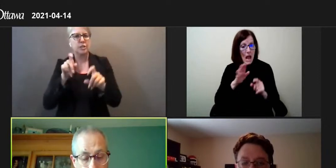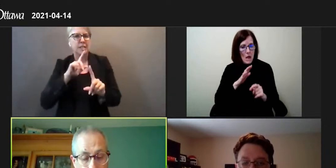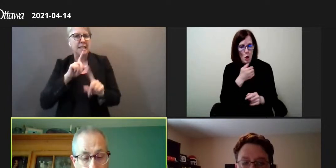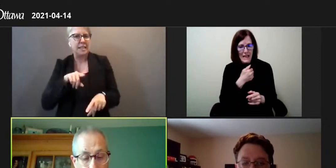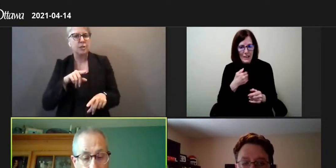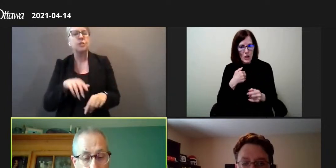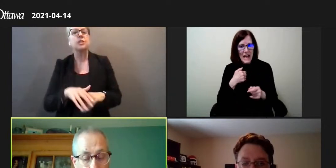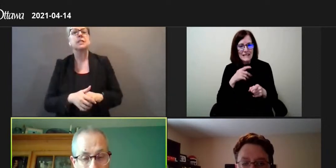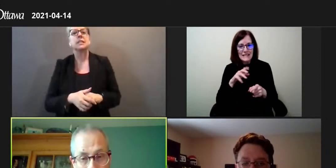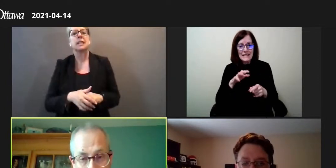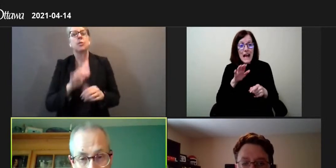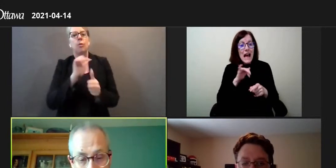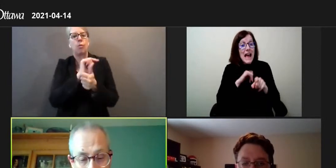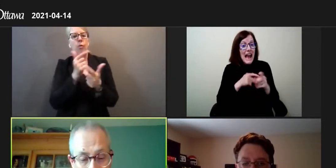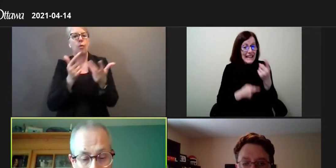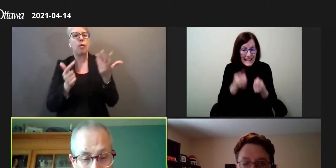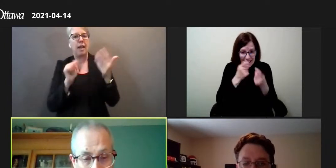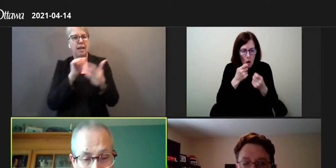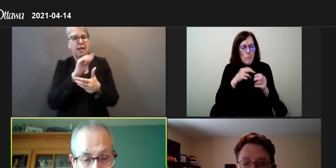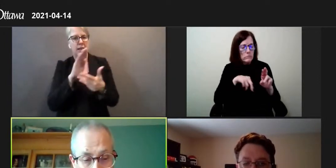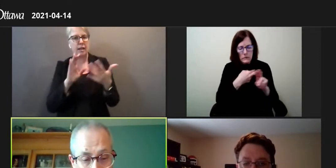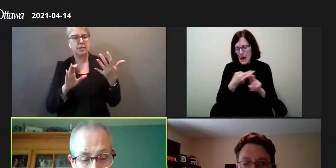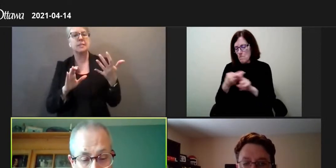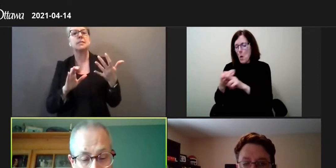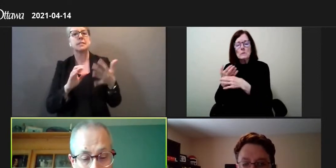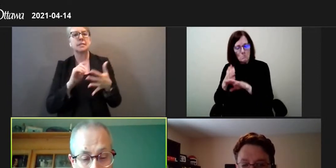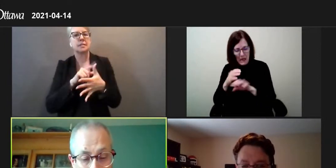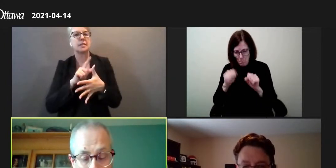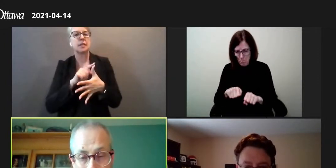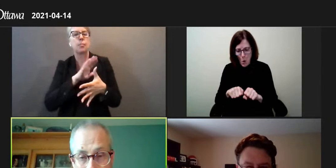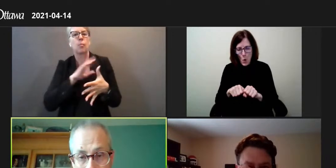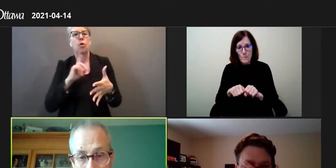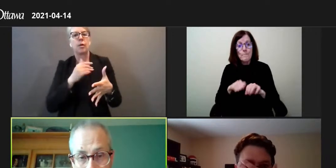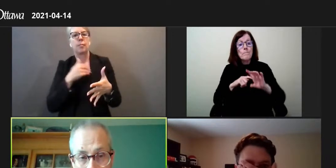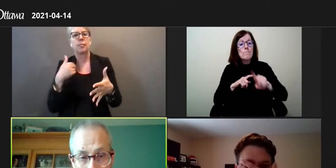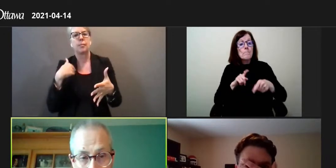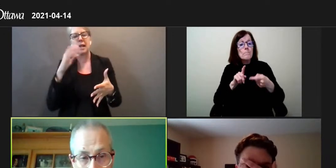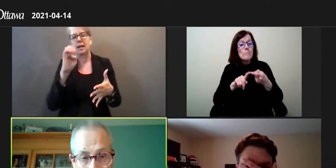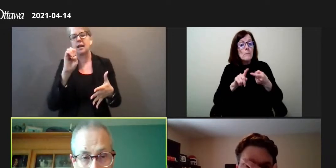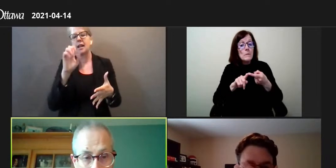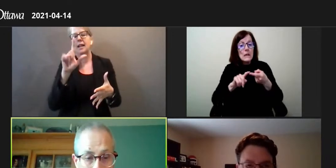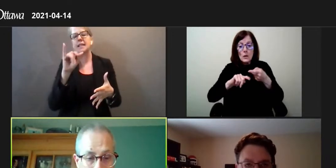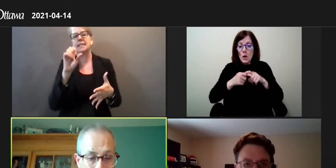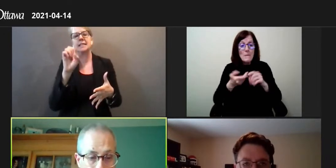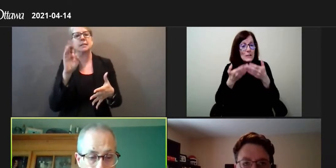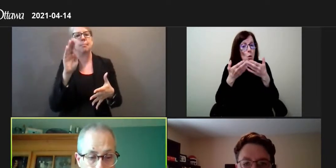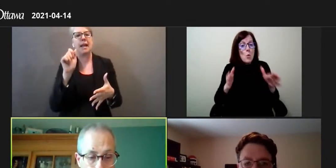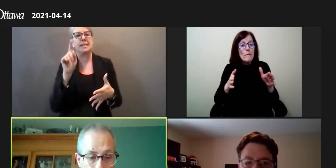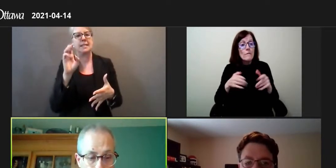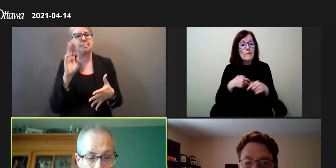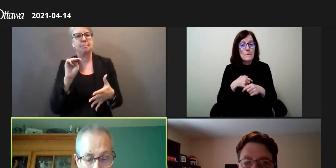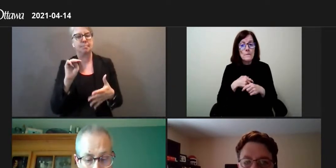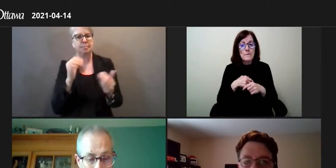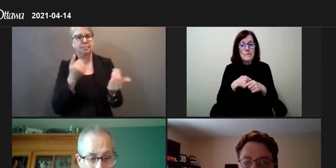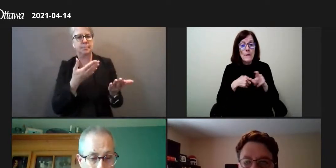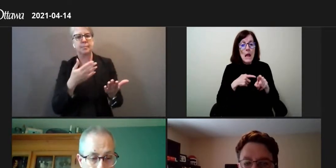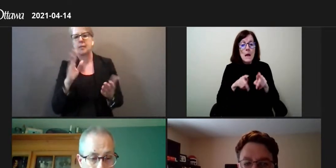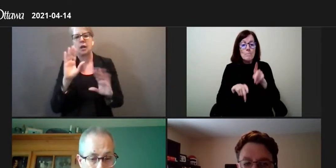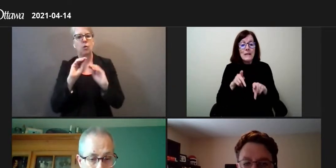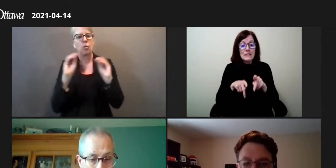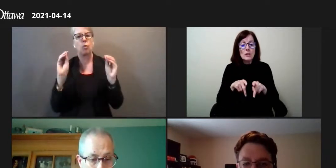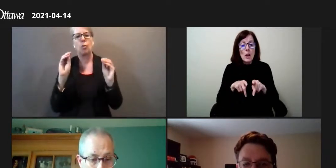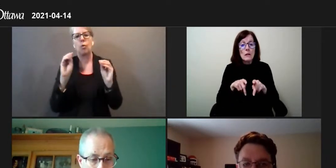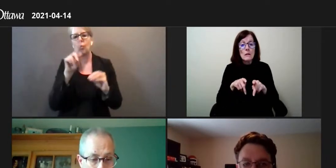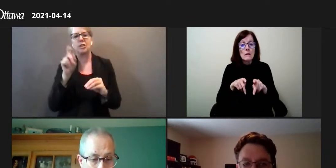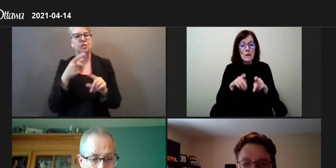And alphabetically, we'll start with first of all, with board member Elise Bannum, please. No questions for me. Thank